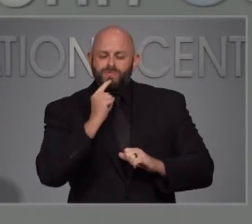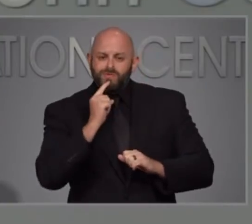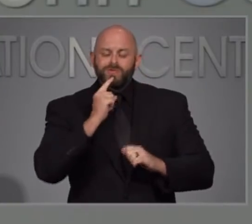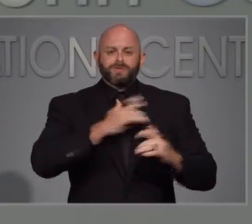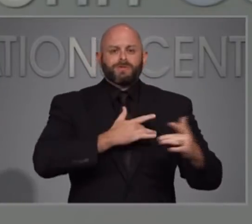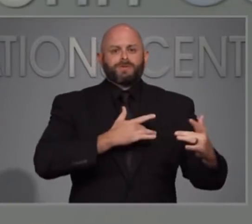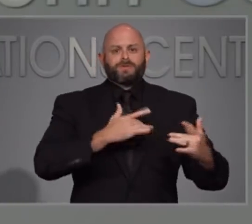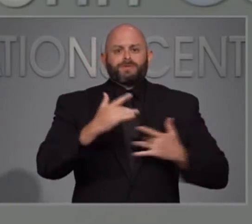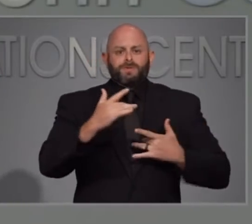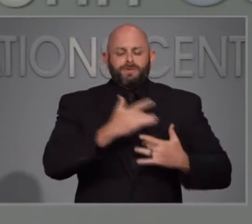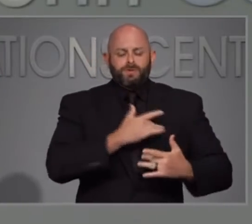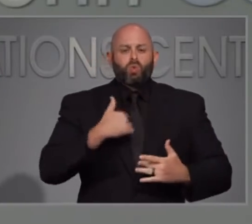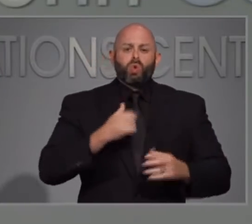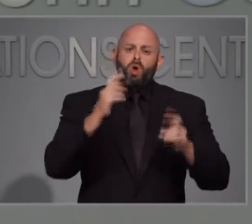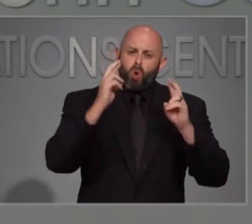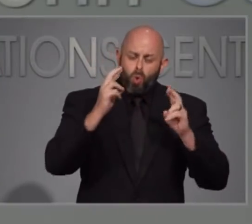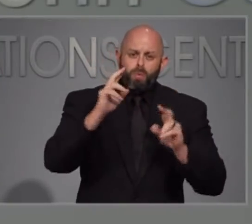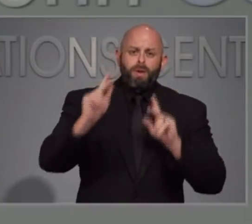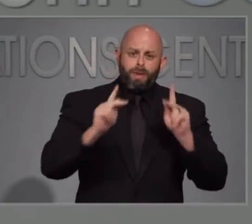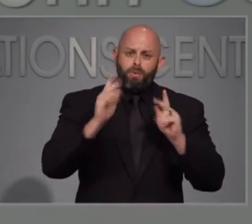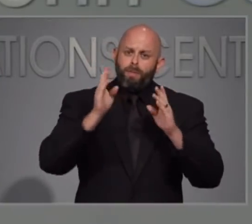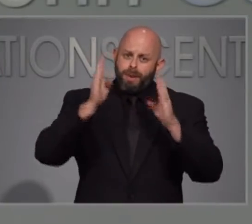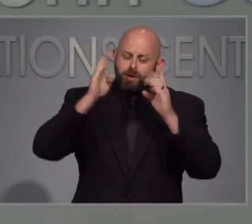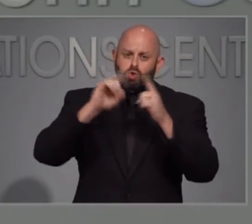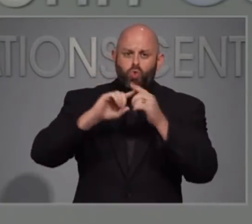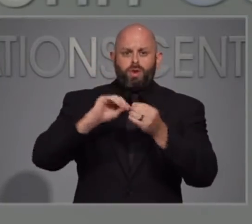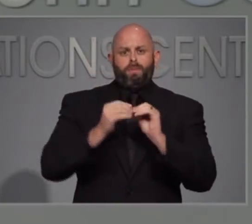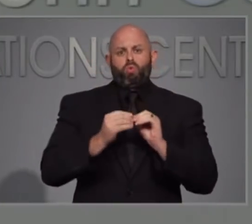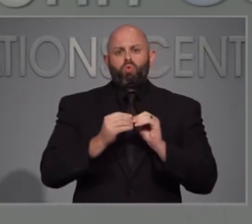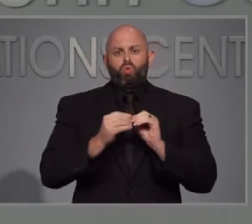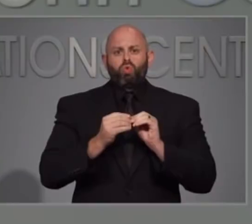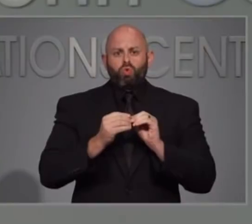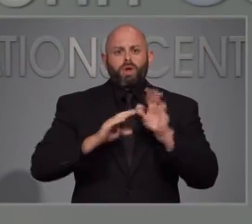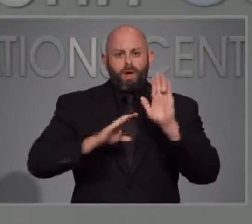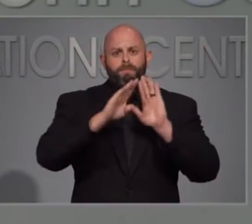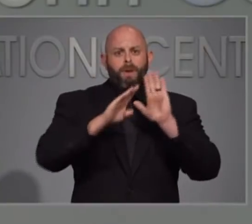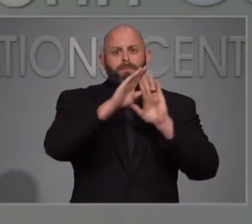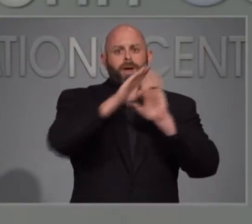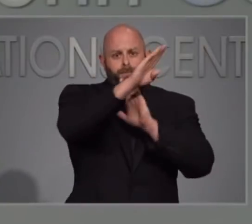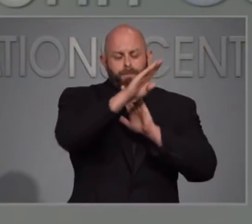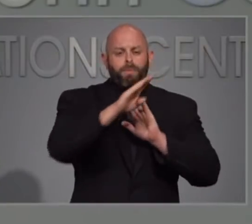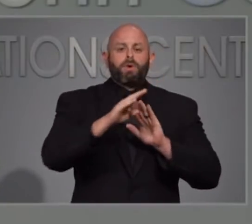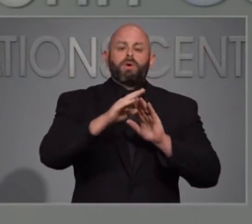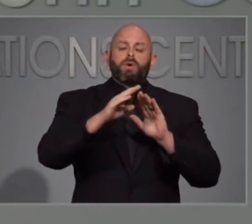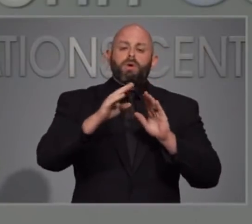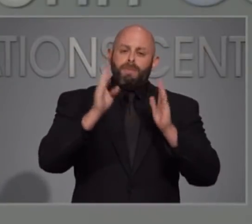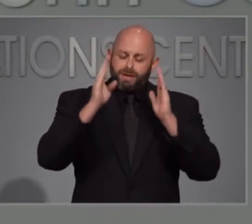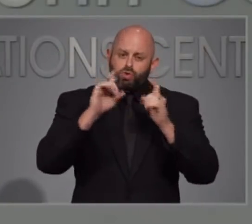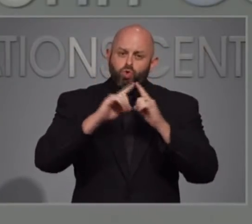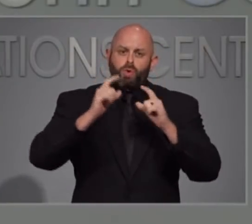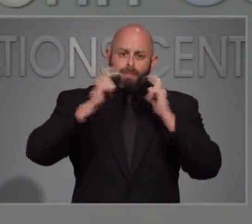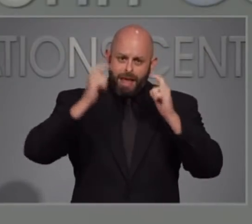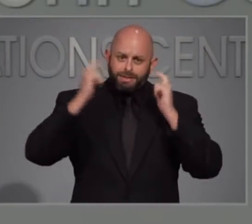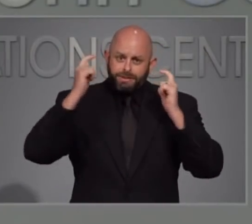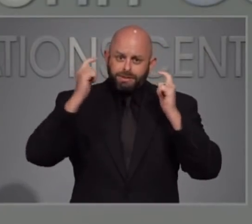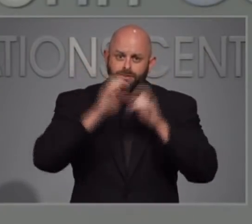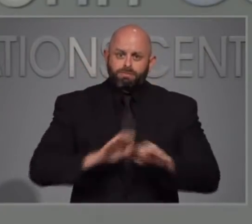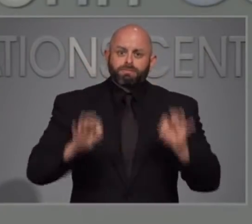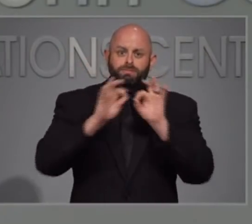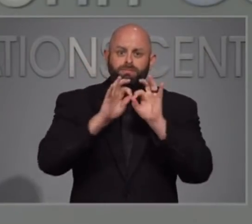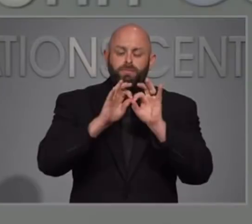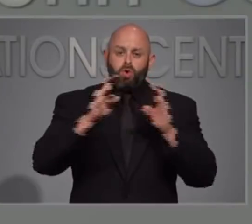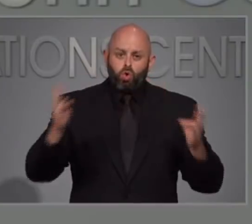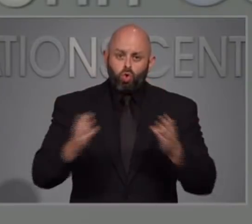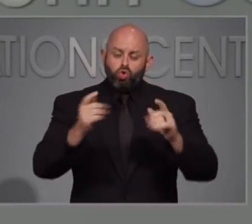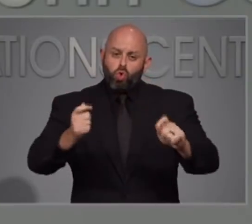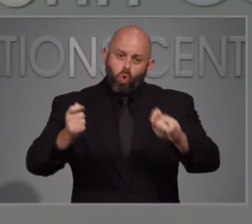hope that people will pay attention to this masking, and we would urge all business owners to encourage every person